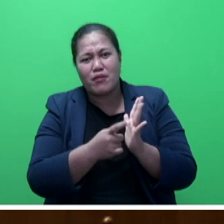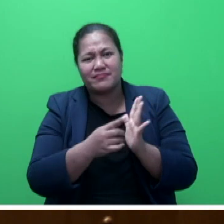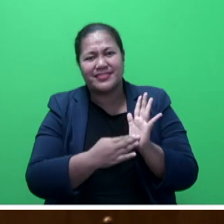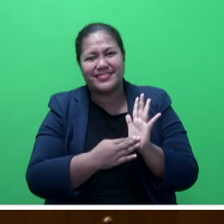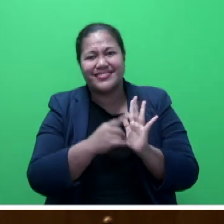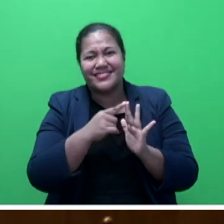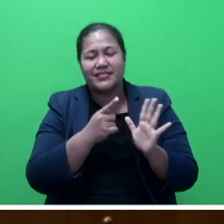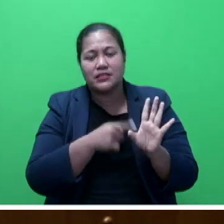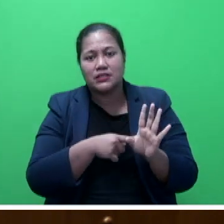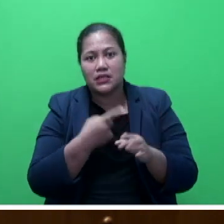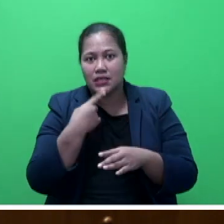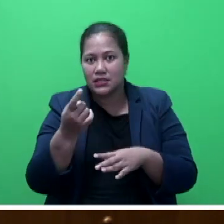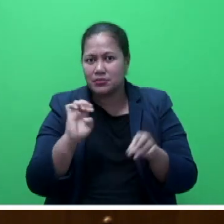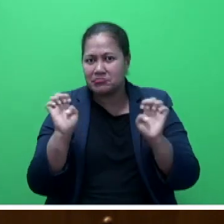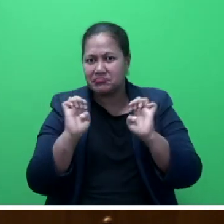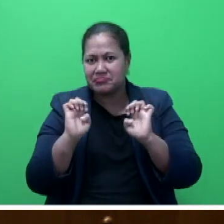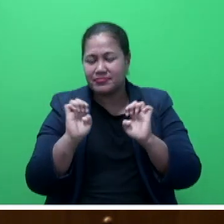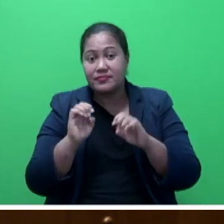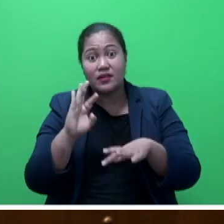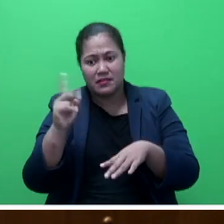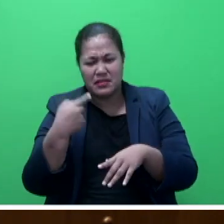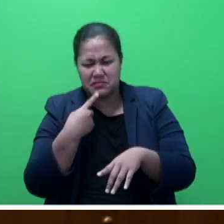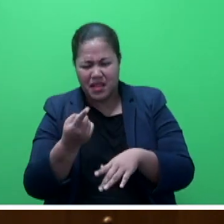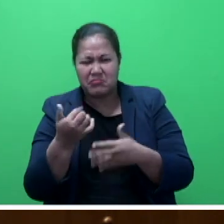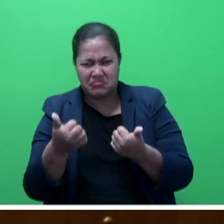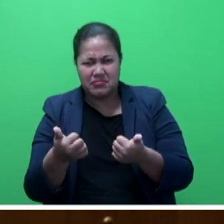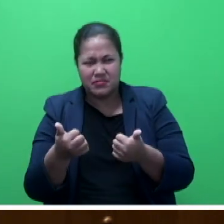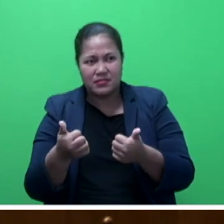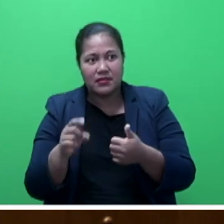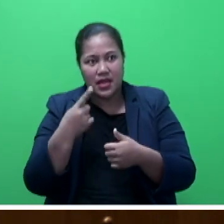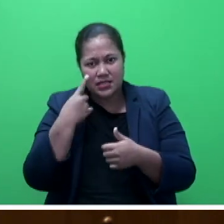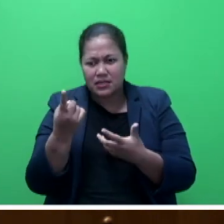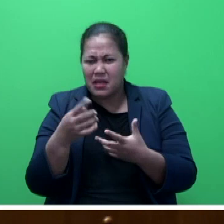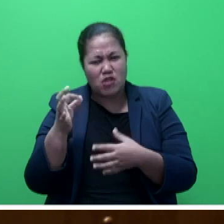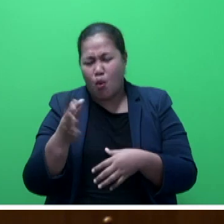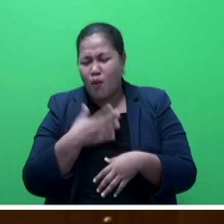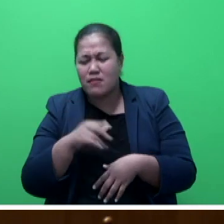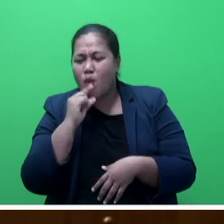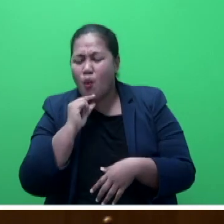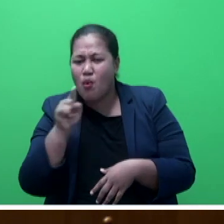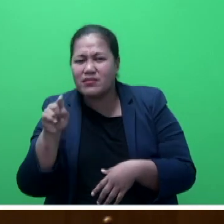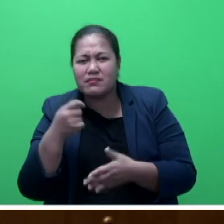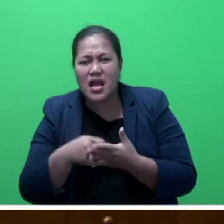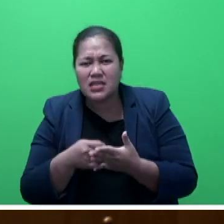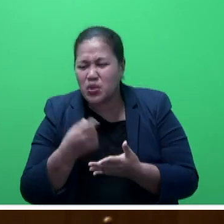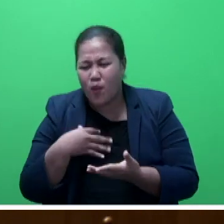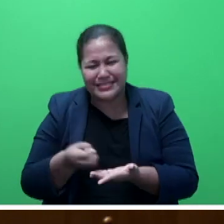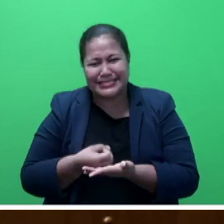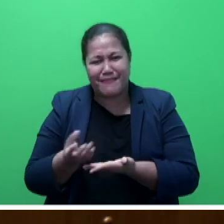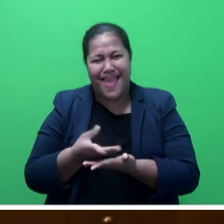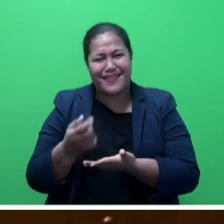the urgency of the moment quite well, saying, "I don't like borrowing money. I don't like spending money we don't